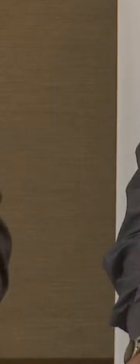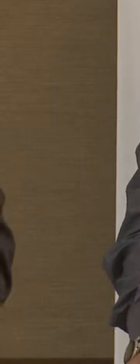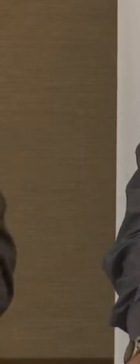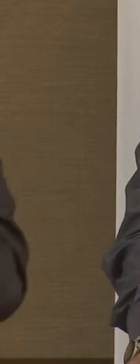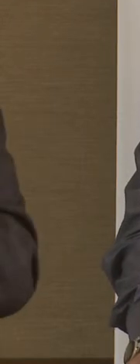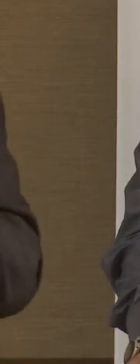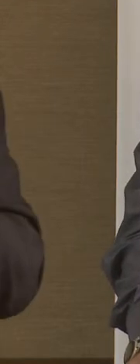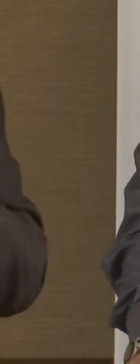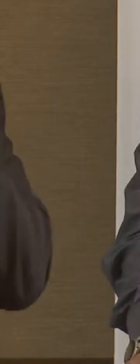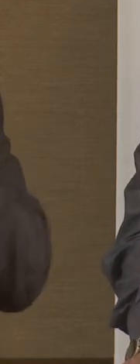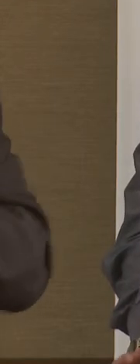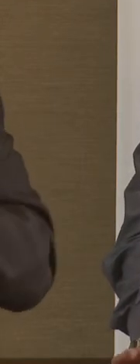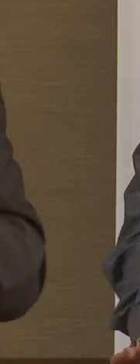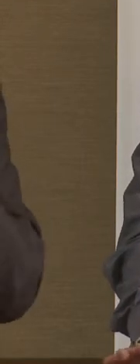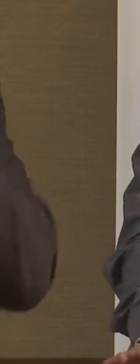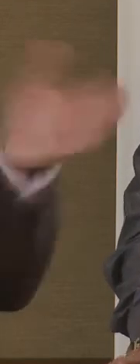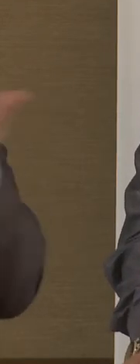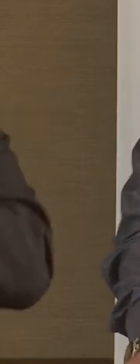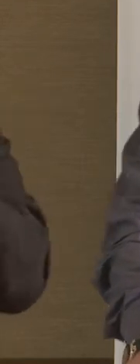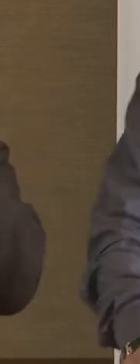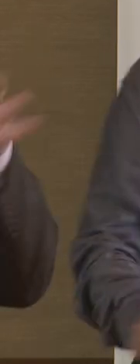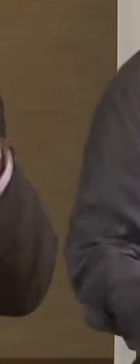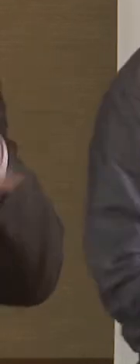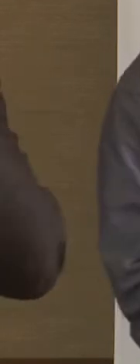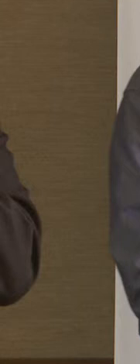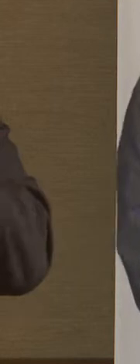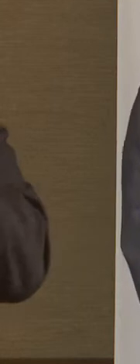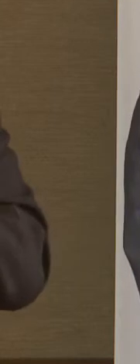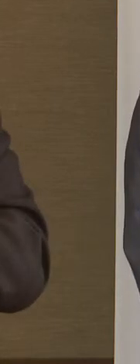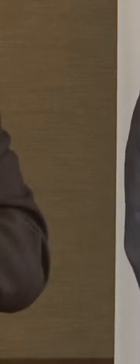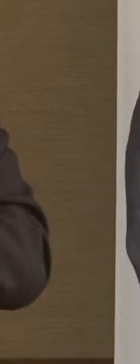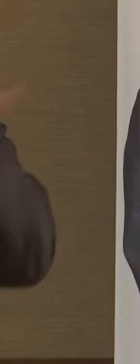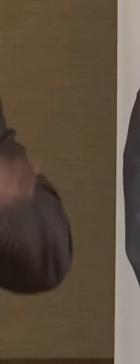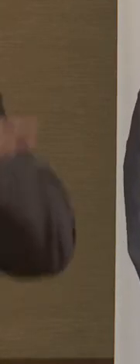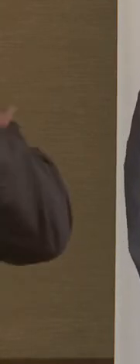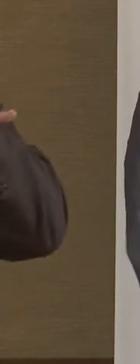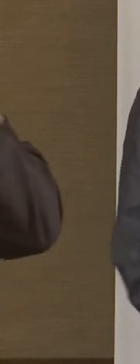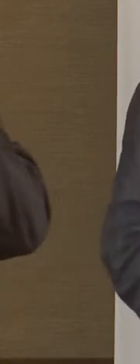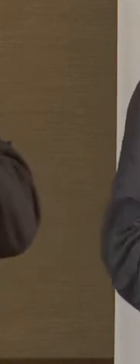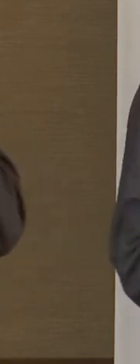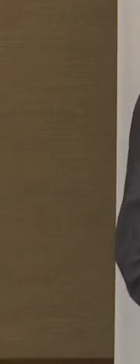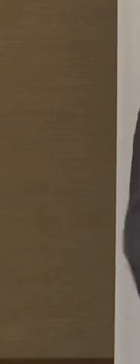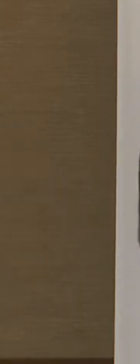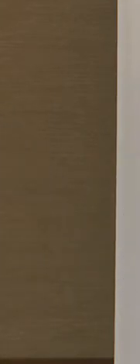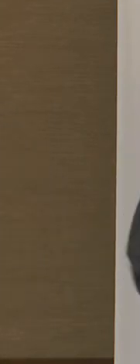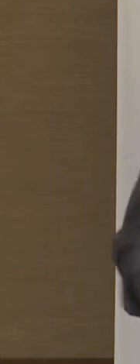to public expenditure. There's clearly a need to maintain public services that many citizens